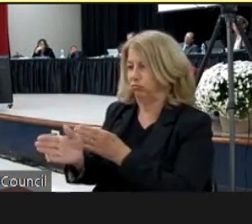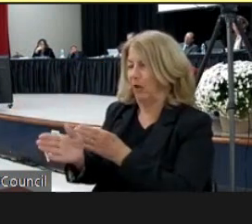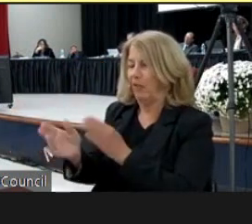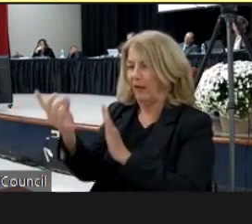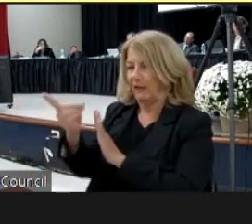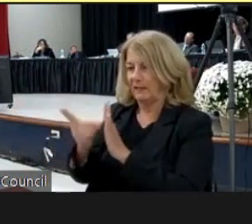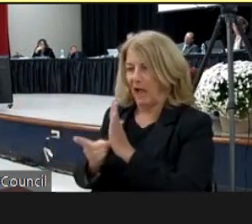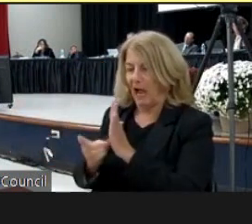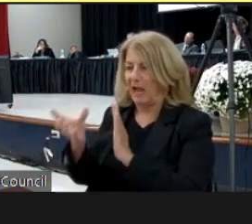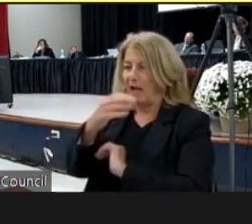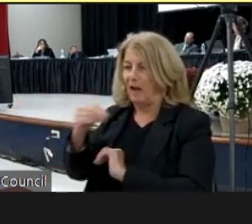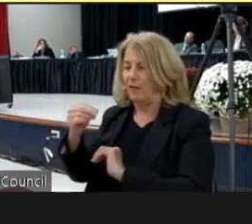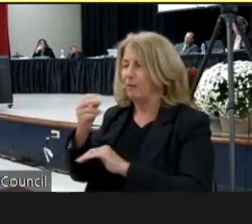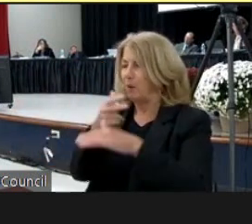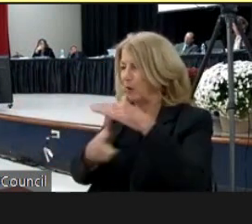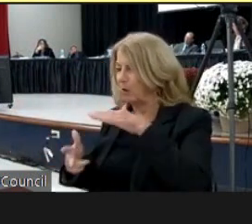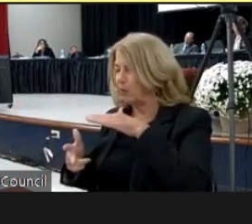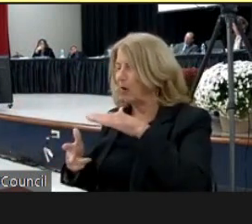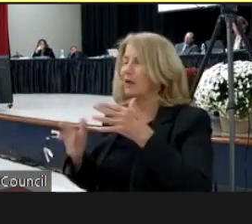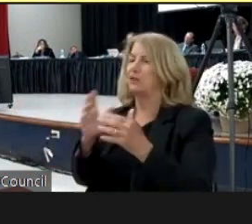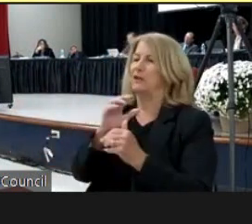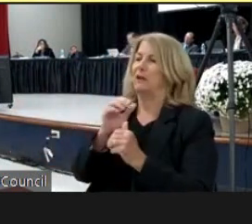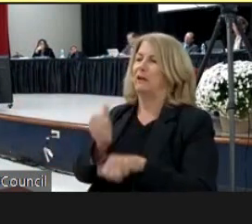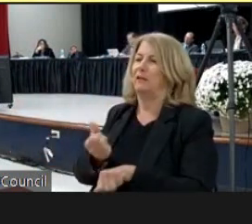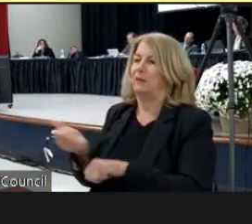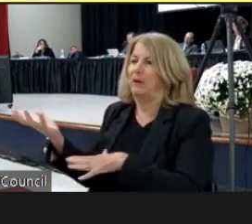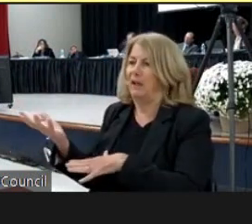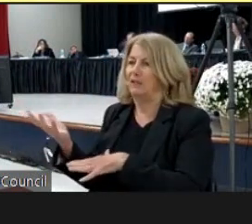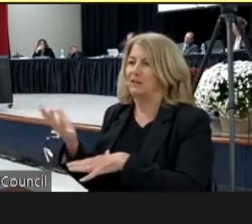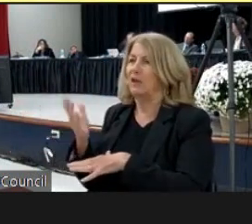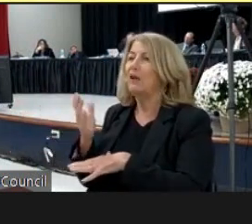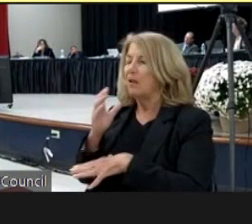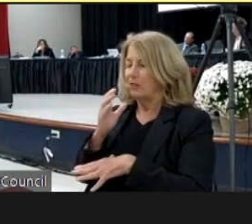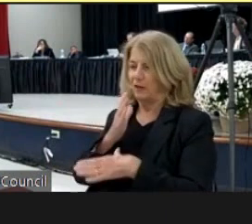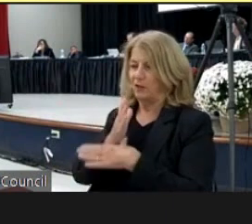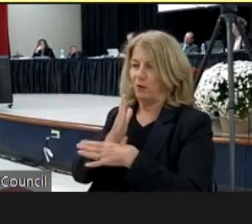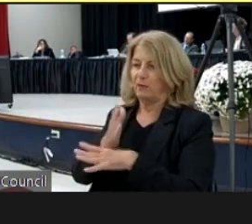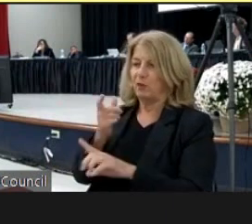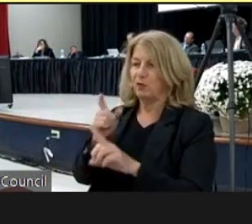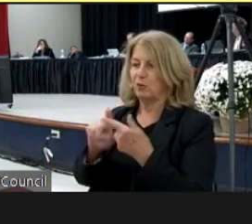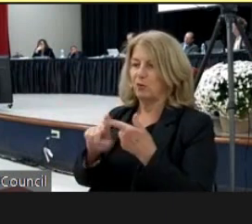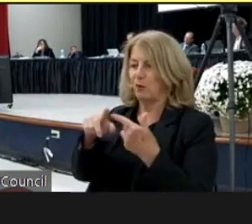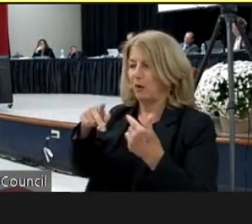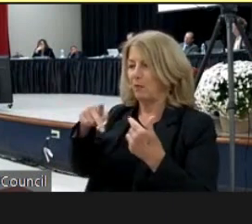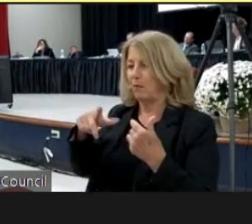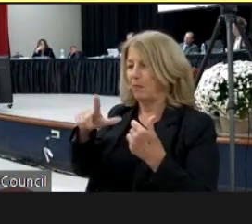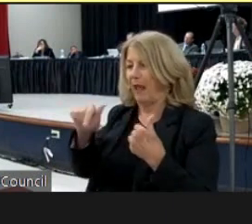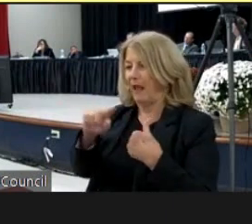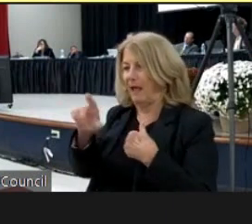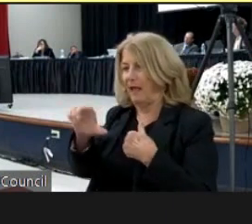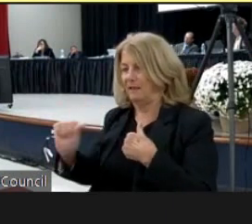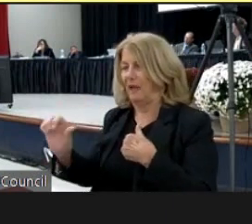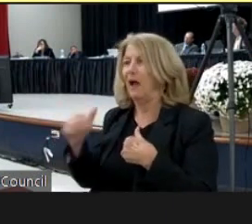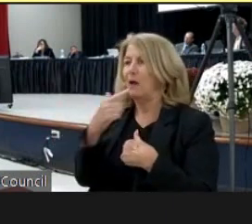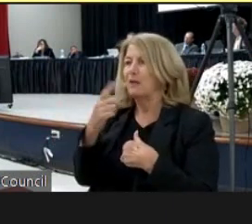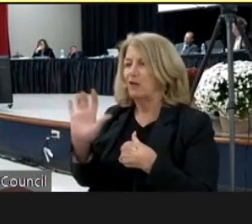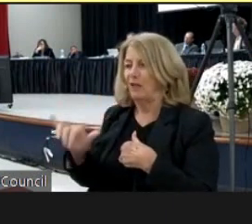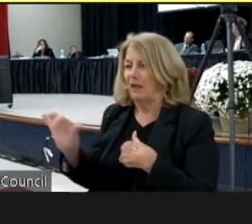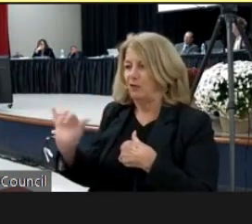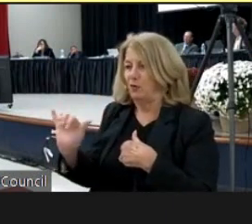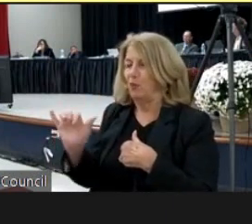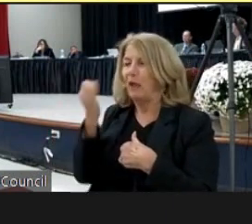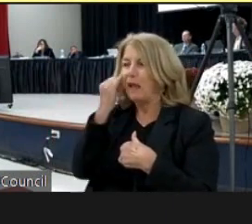design. It does eliminate that disruption to the plaza that well. And if there's a